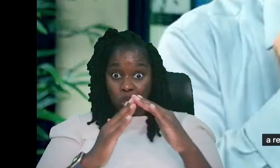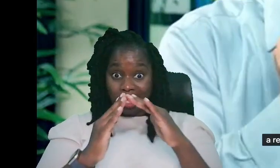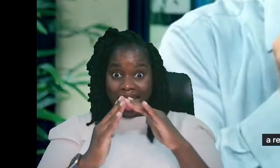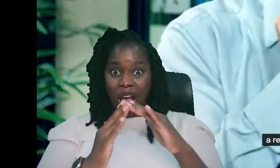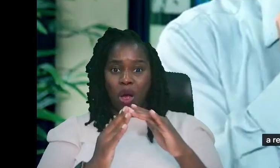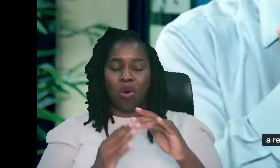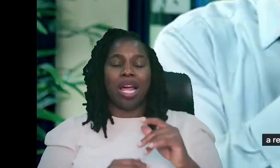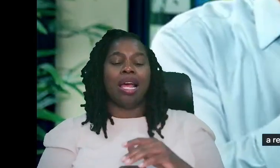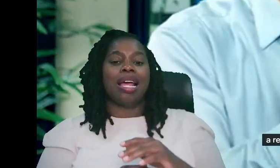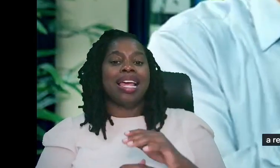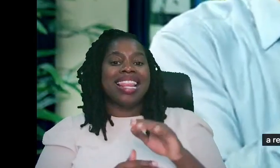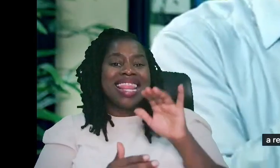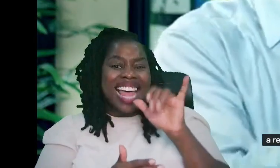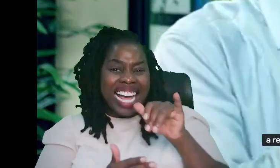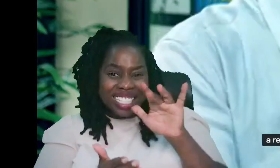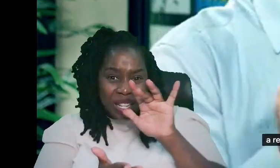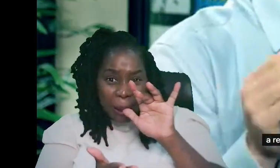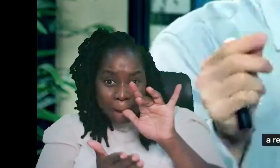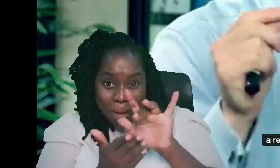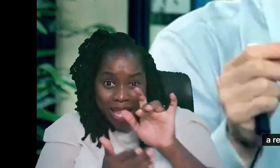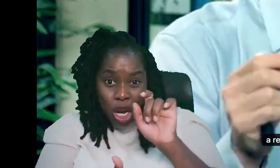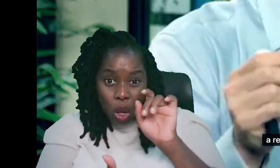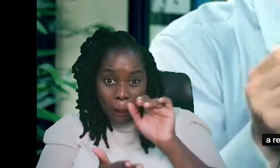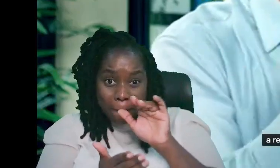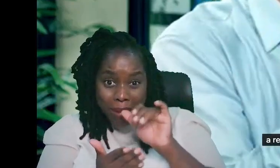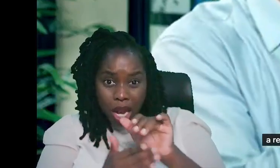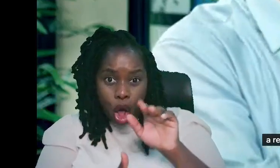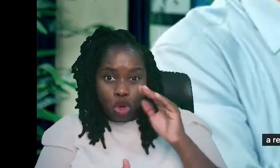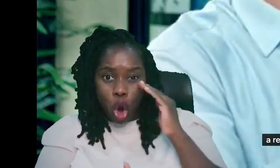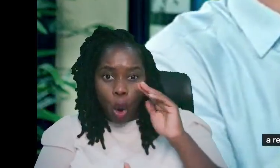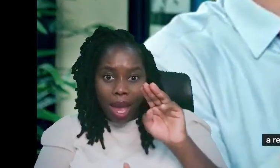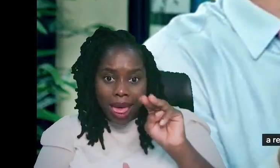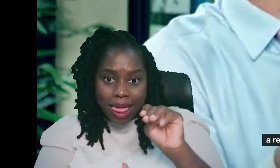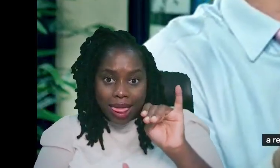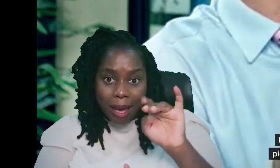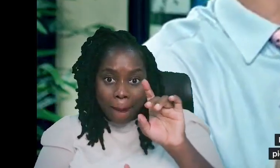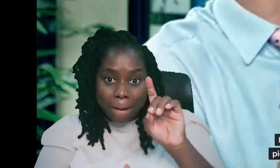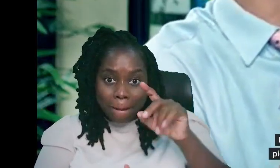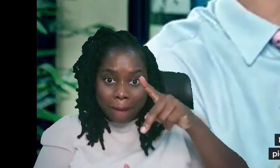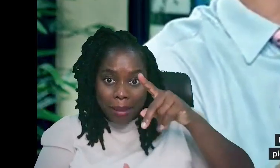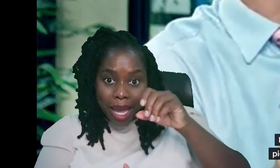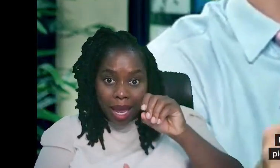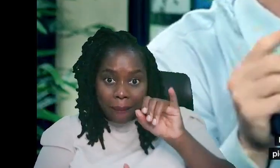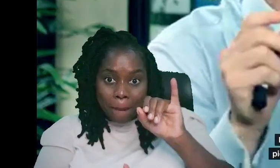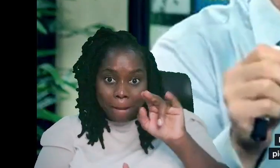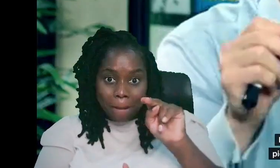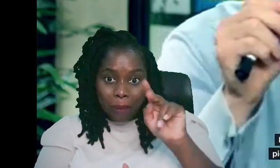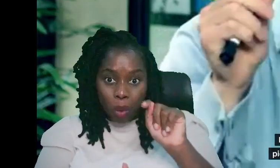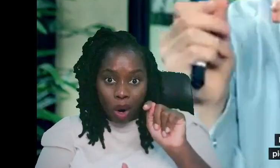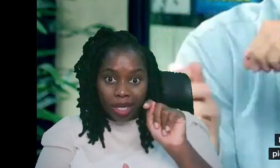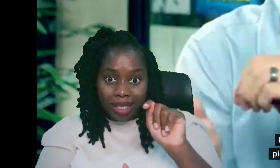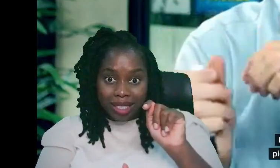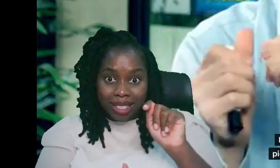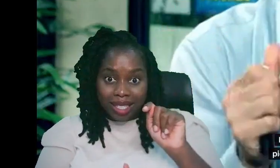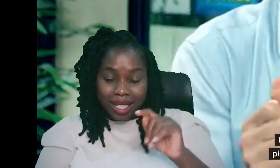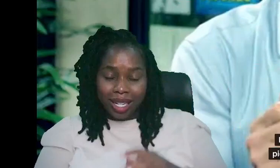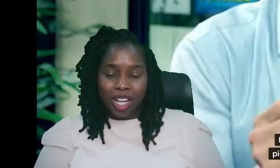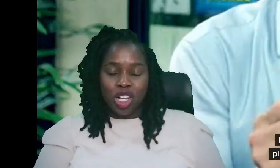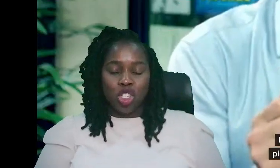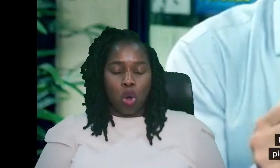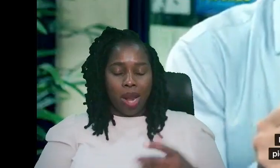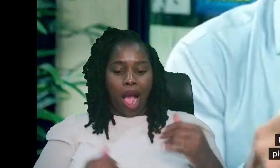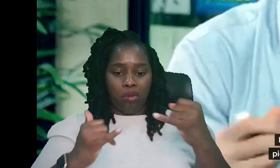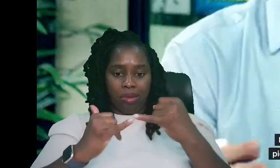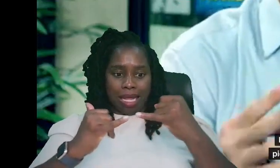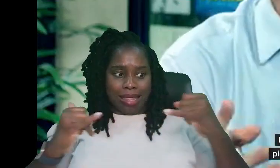that's a really powerful statement. Knowing the midpoint means that it splits a line segment into two congruent